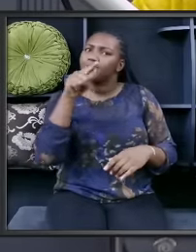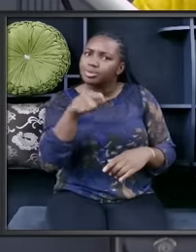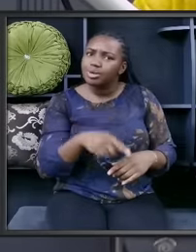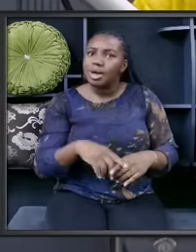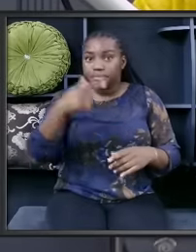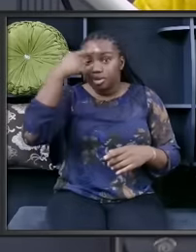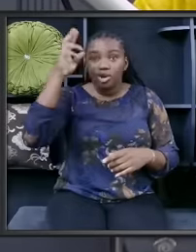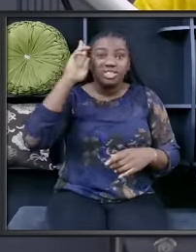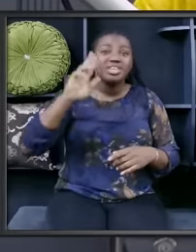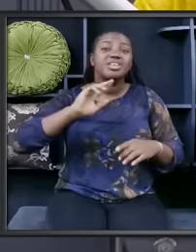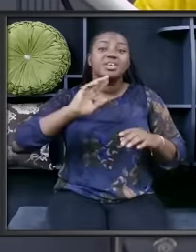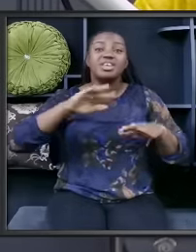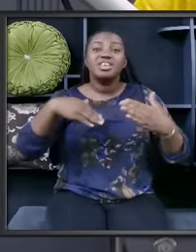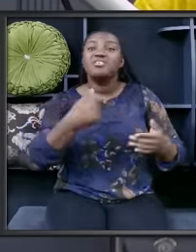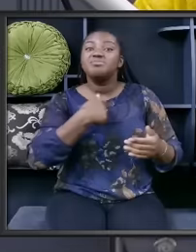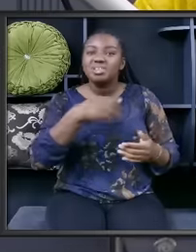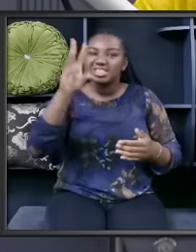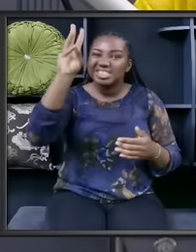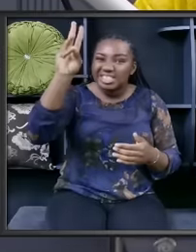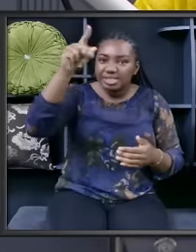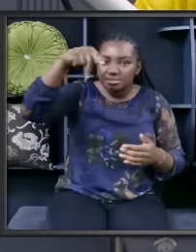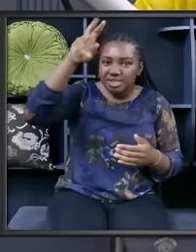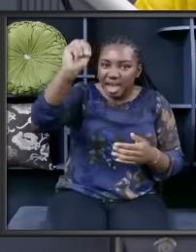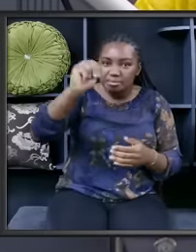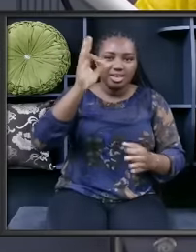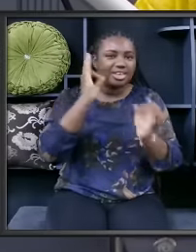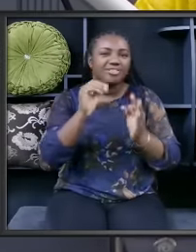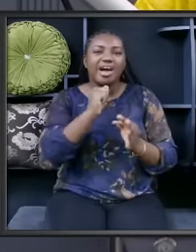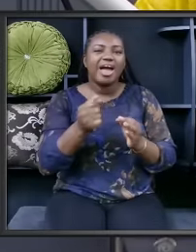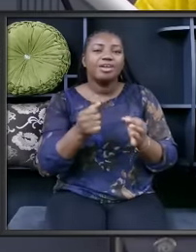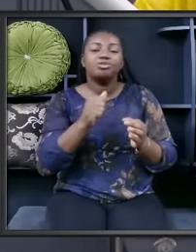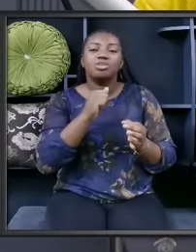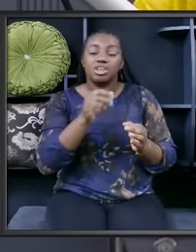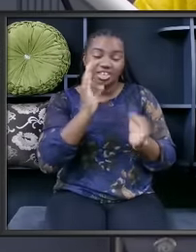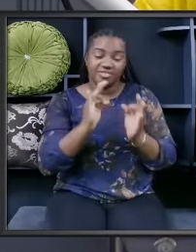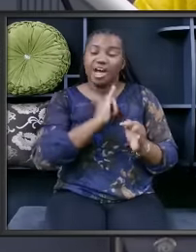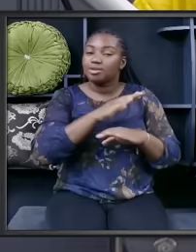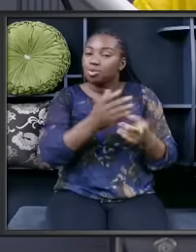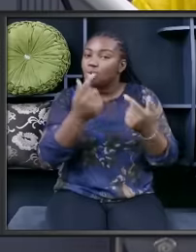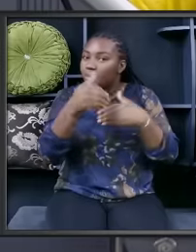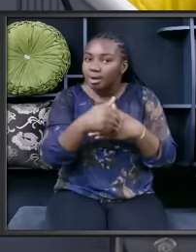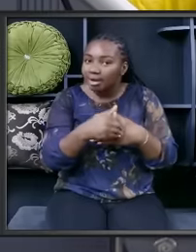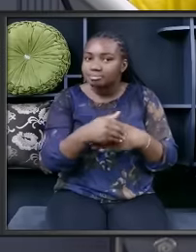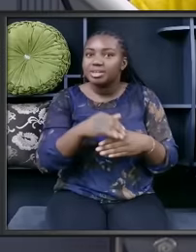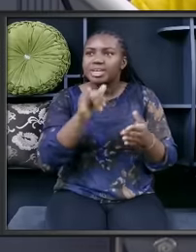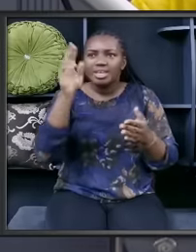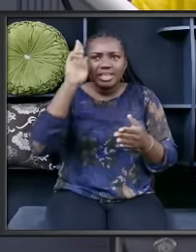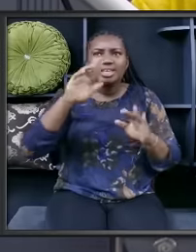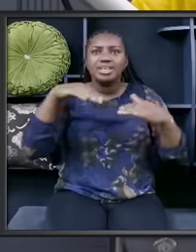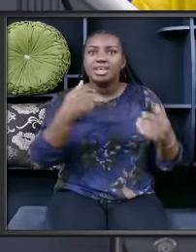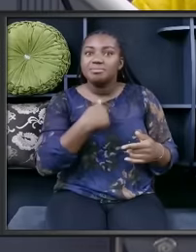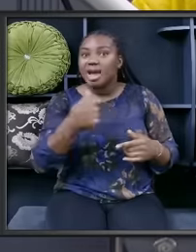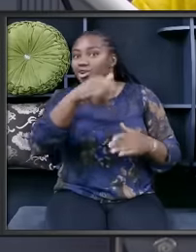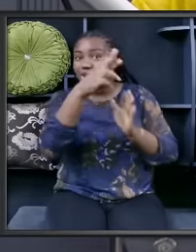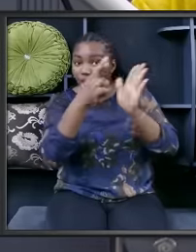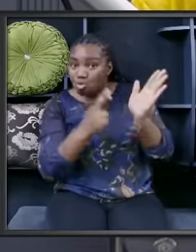Say, 6 o'clock, if I not enter gate, make I from that place where I did. Go, because he gave me another rule. Say,